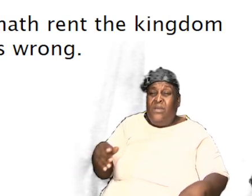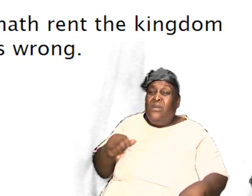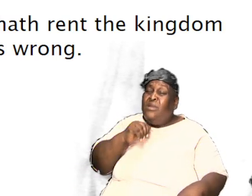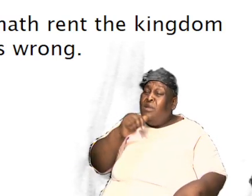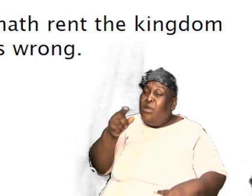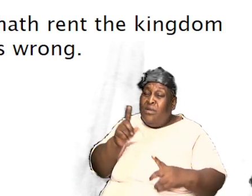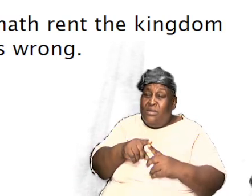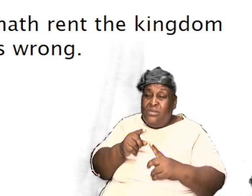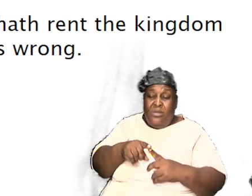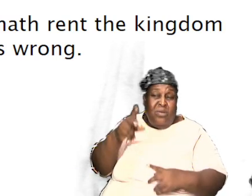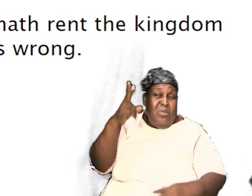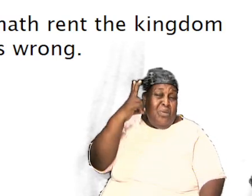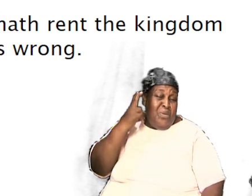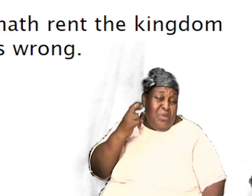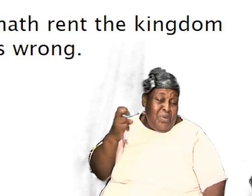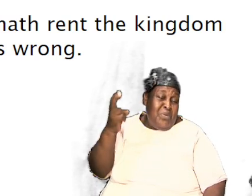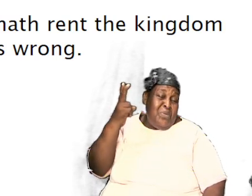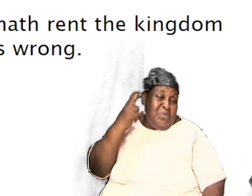heard